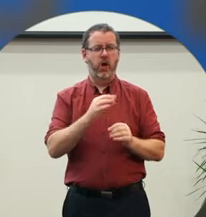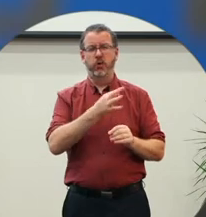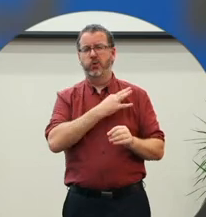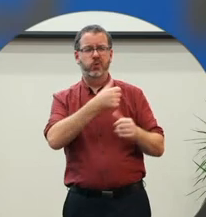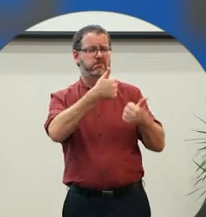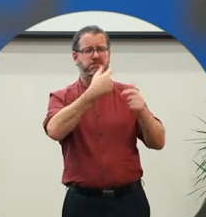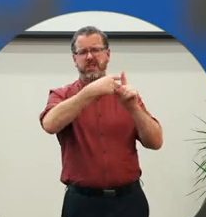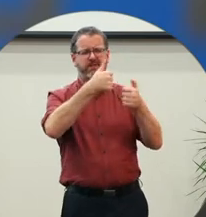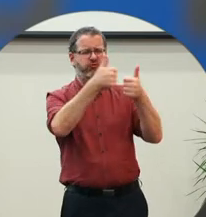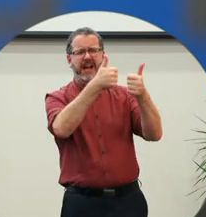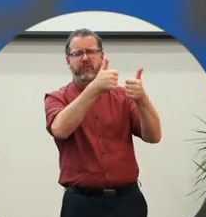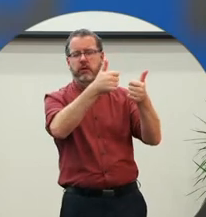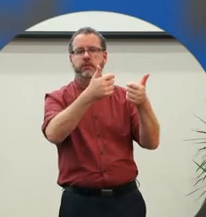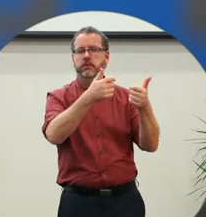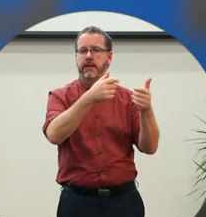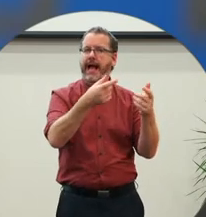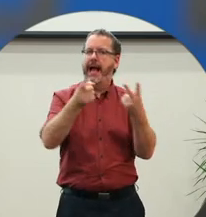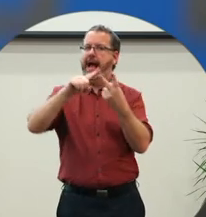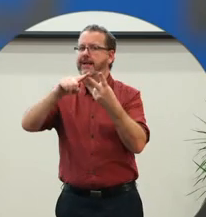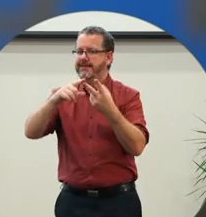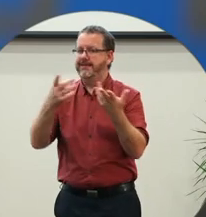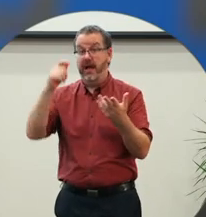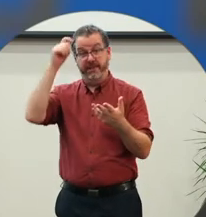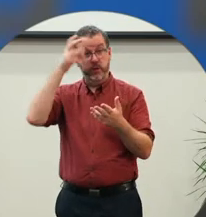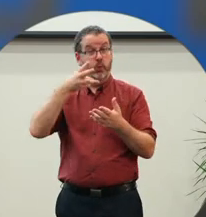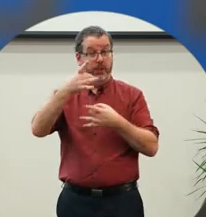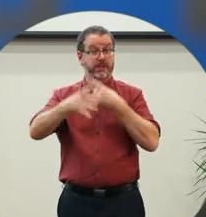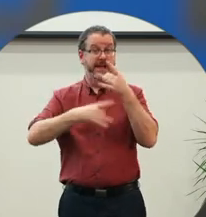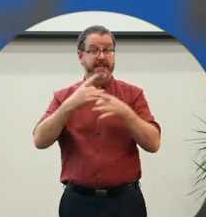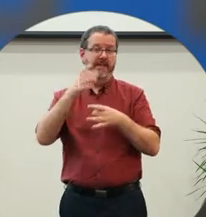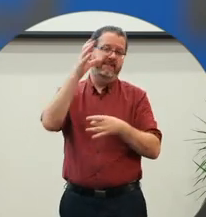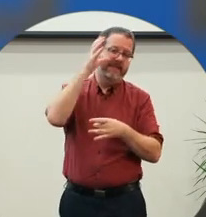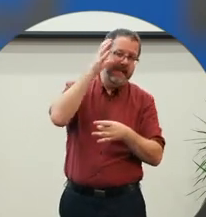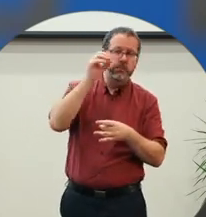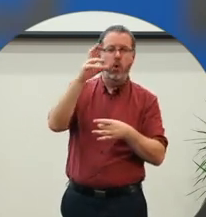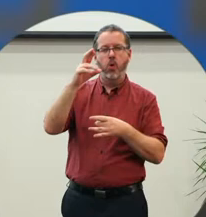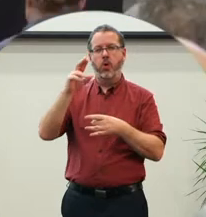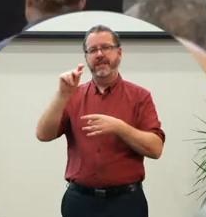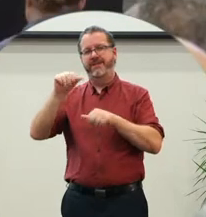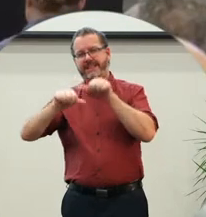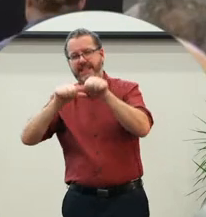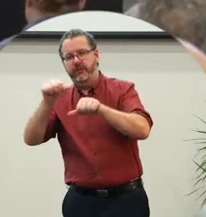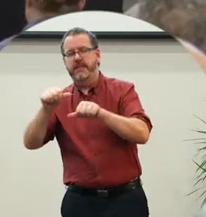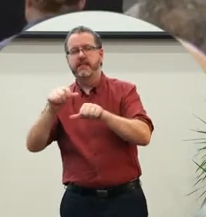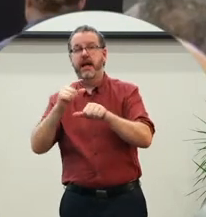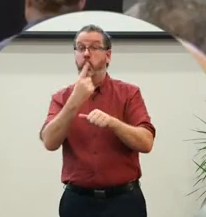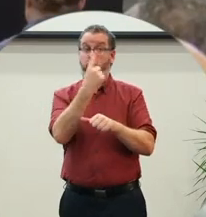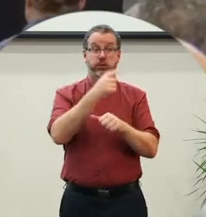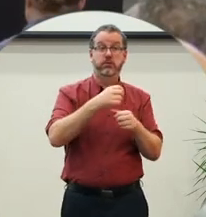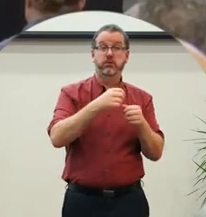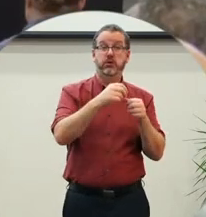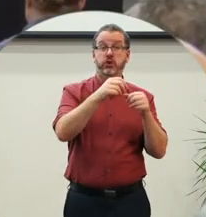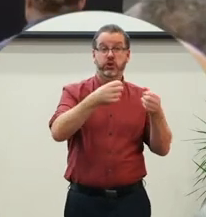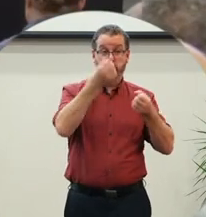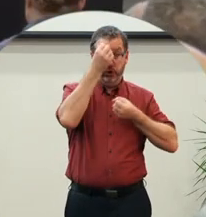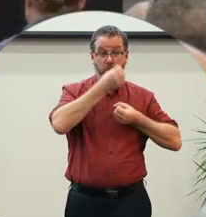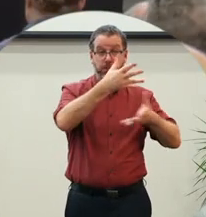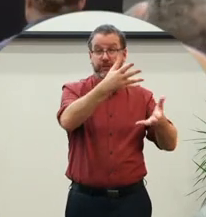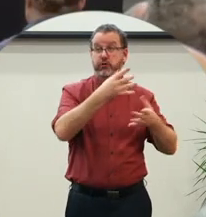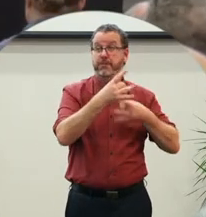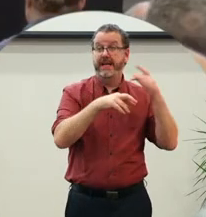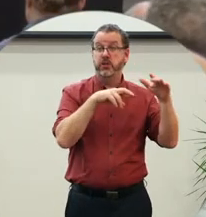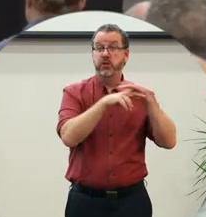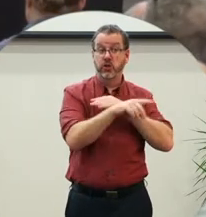And I think it will be made. I think it will be made as a series. And there's also interest in a very good documentary maker as well. It seems very interested. So I think there